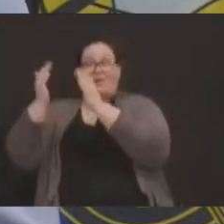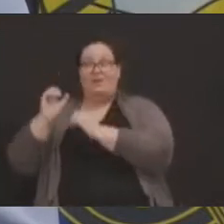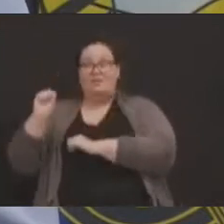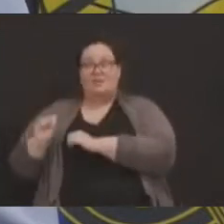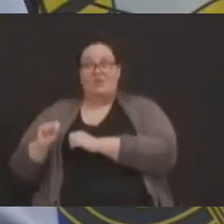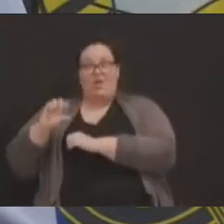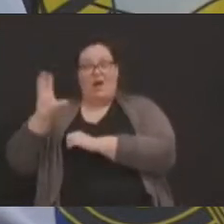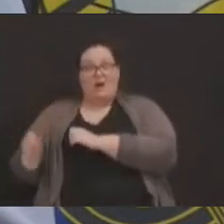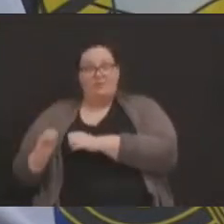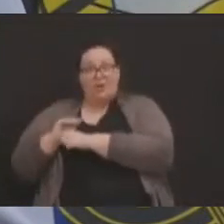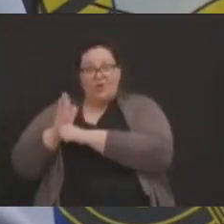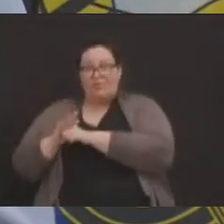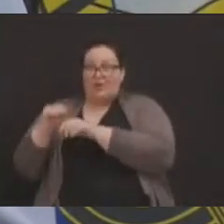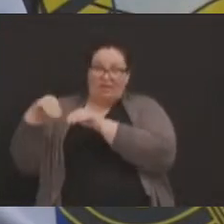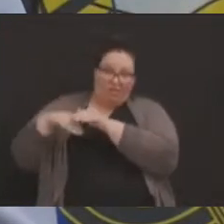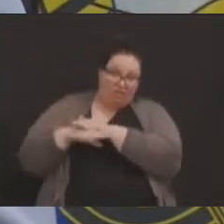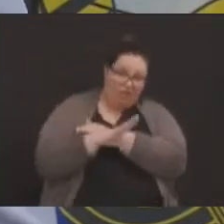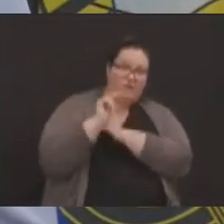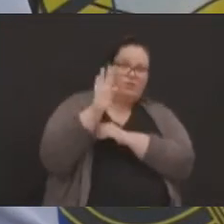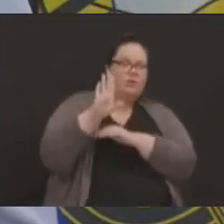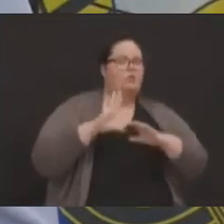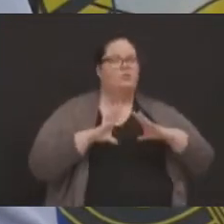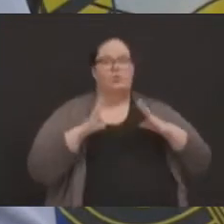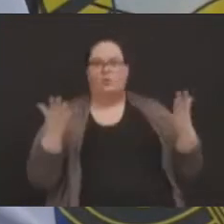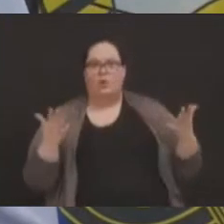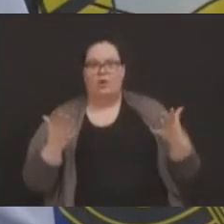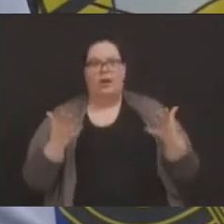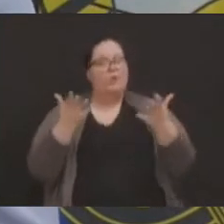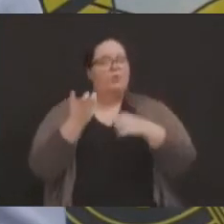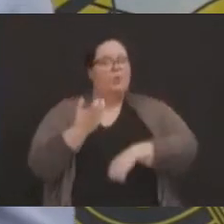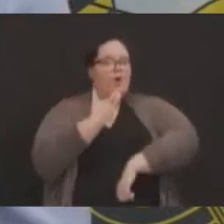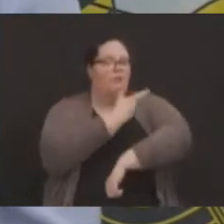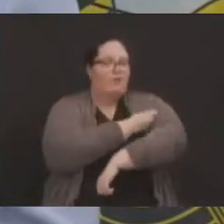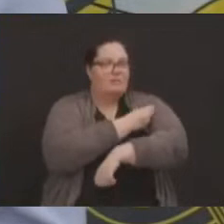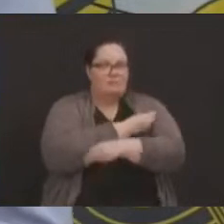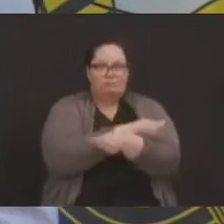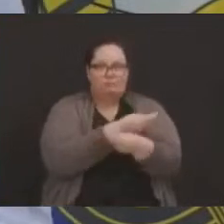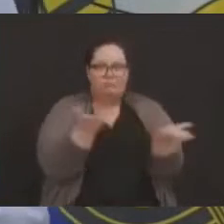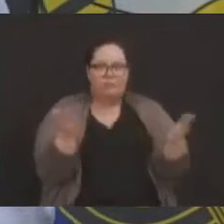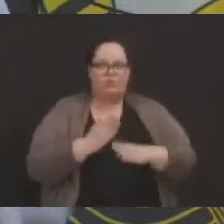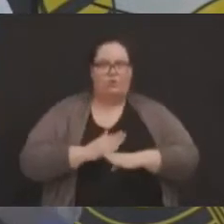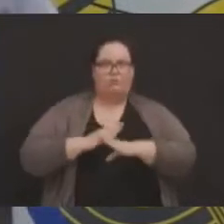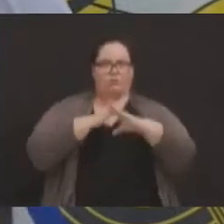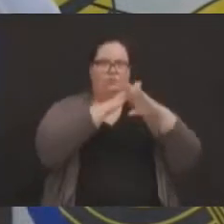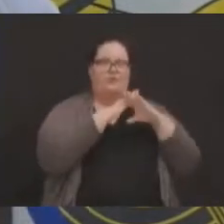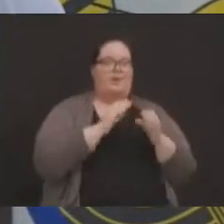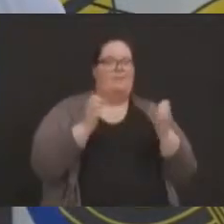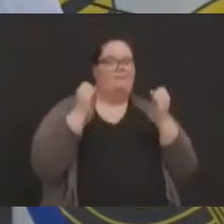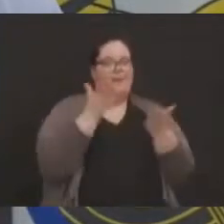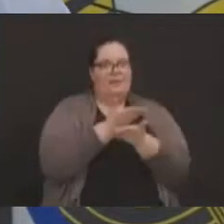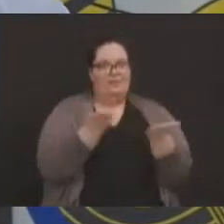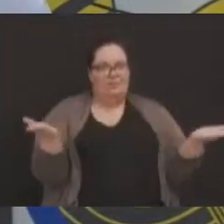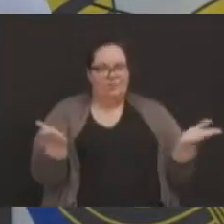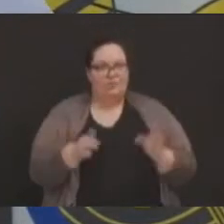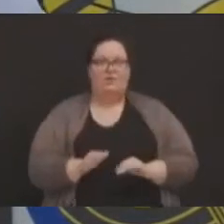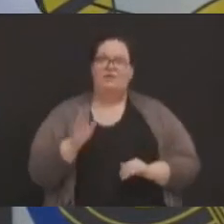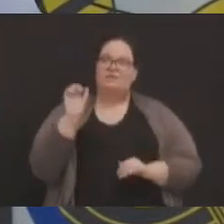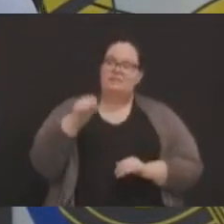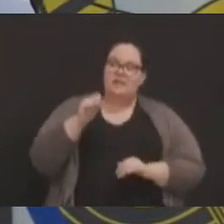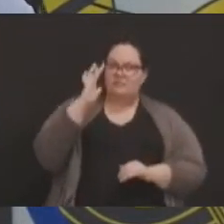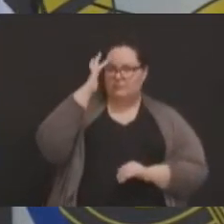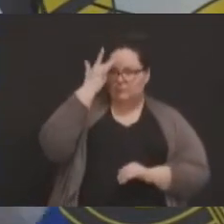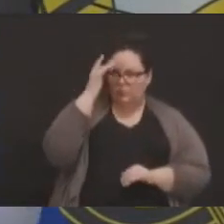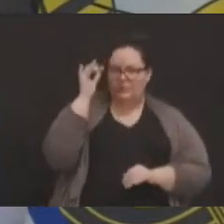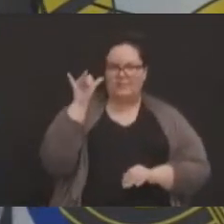it's inconvenient. Yes, it's a problem, but it is necessary. And symptomatic testing is really, really much, much better